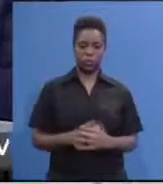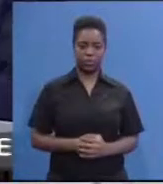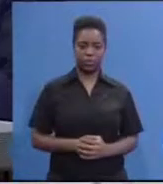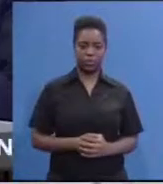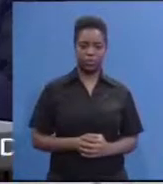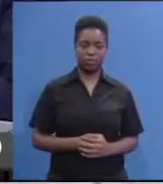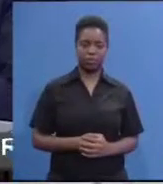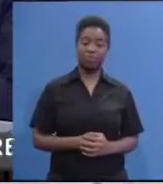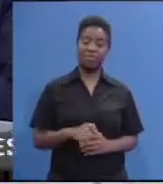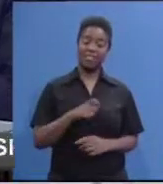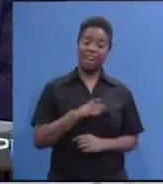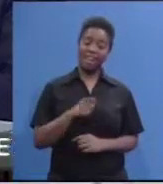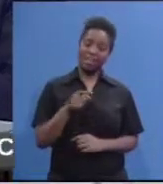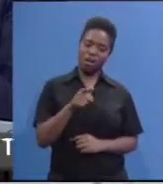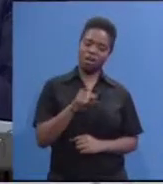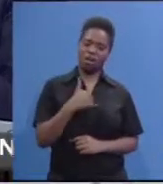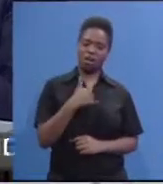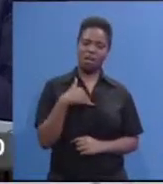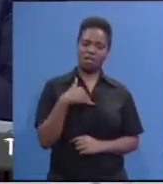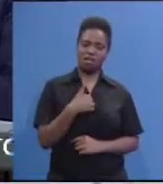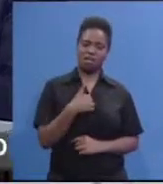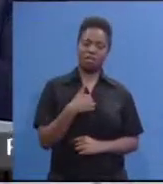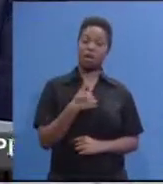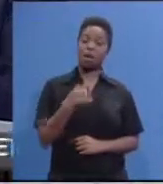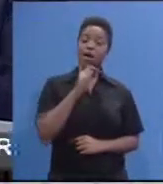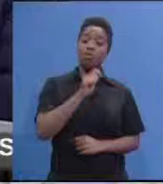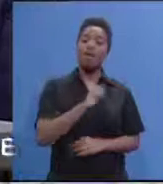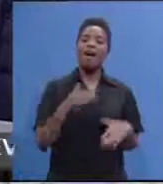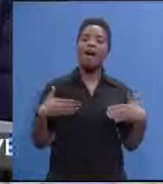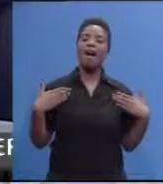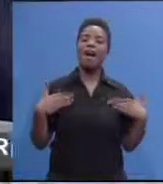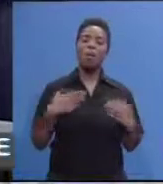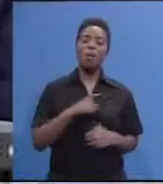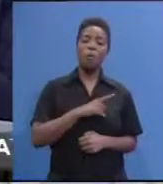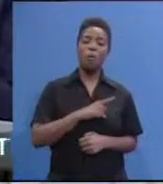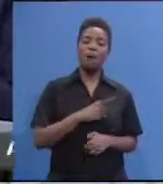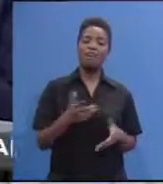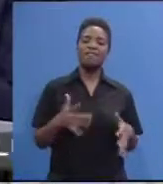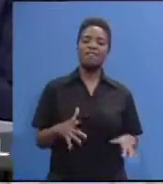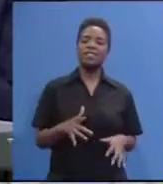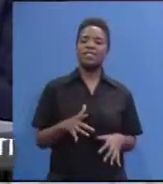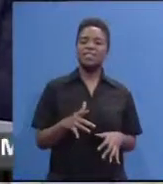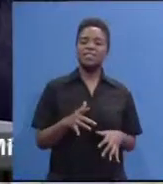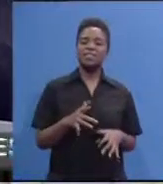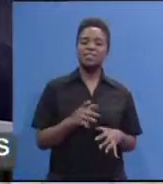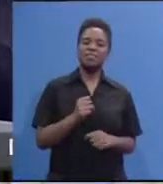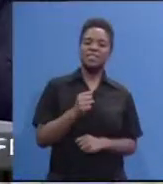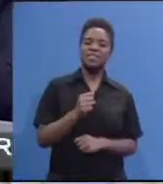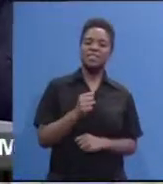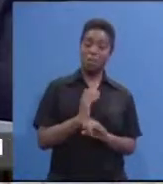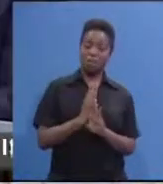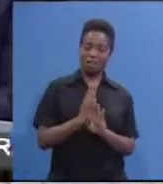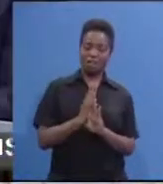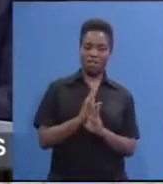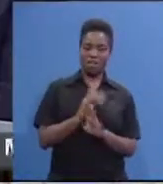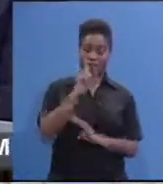And that's the way I feel, you know. I'm very happy that I once performed for him, you know, in a